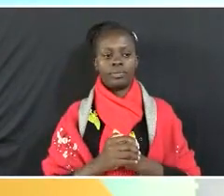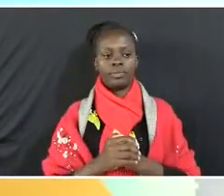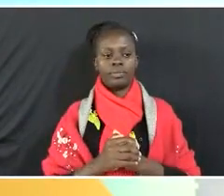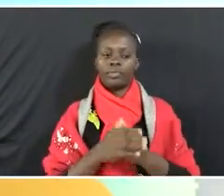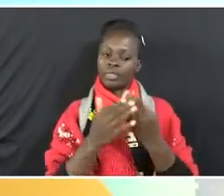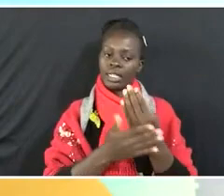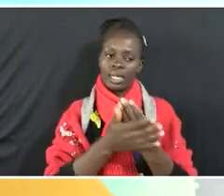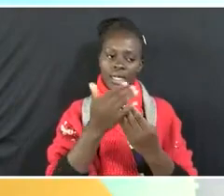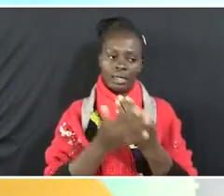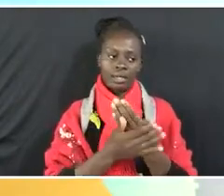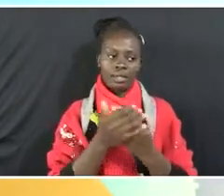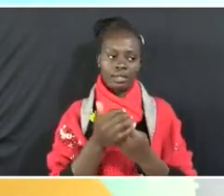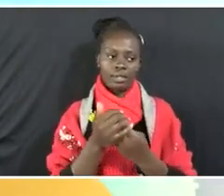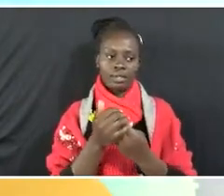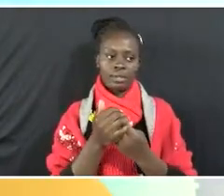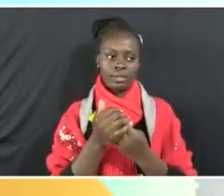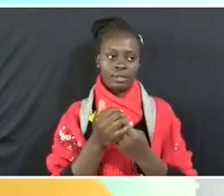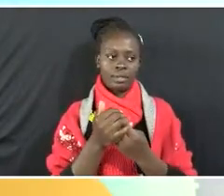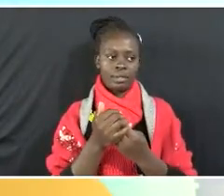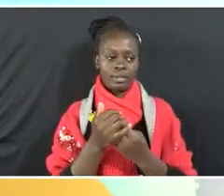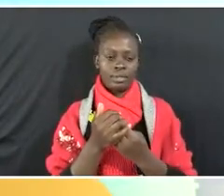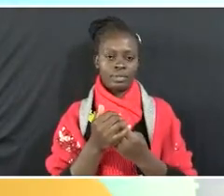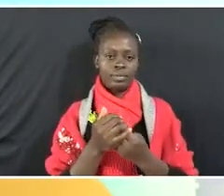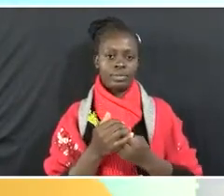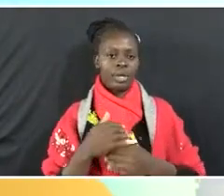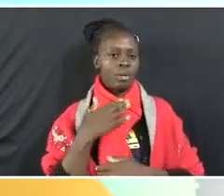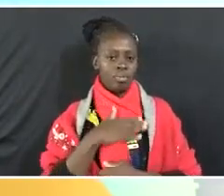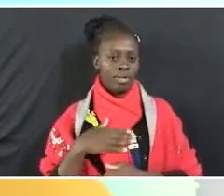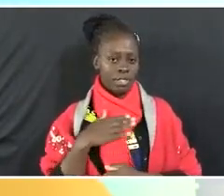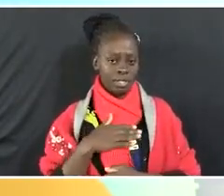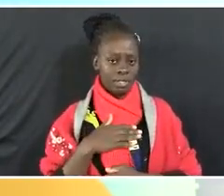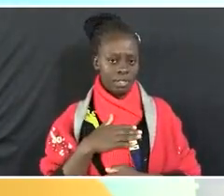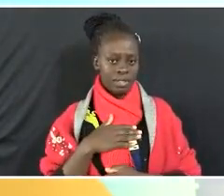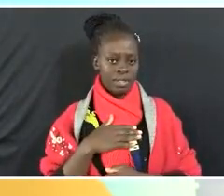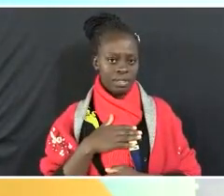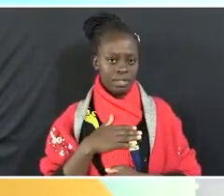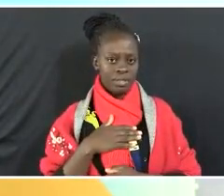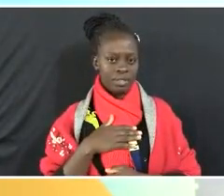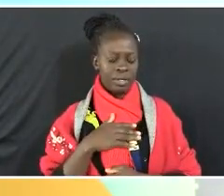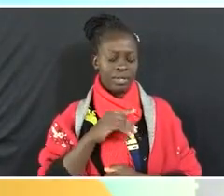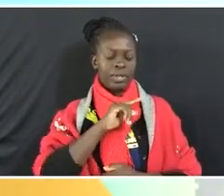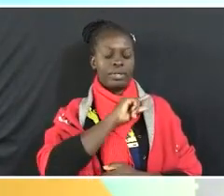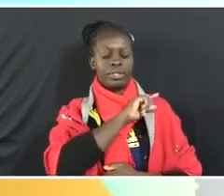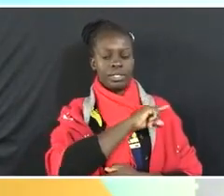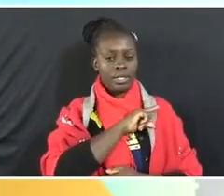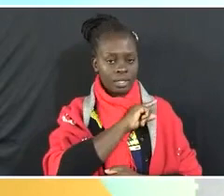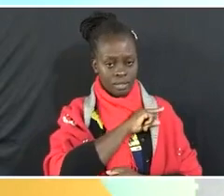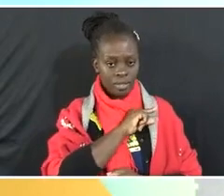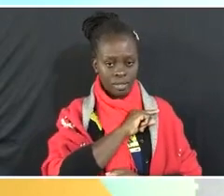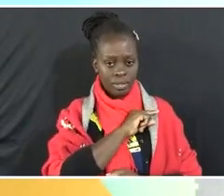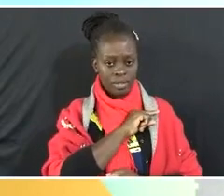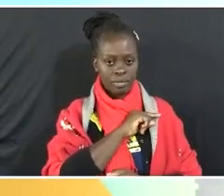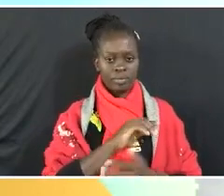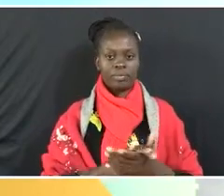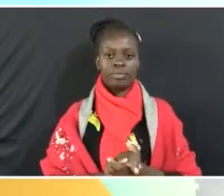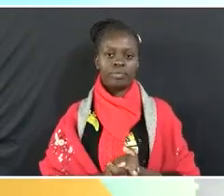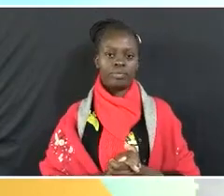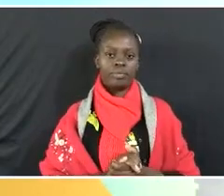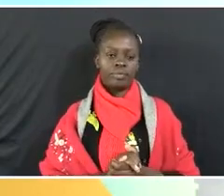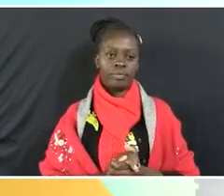members, deal what? Gently. Deal gently with these young people for my